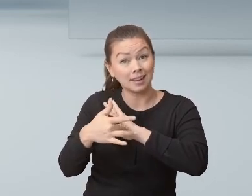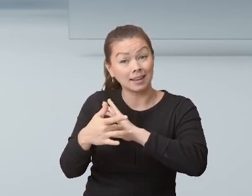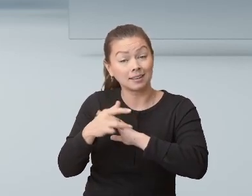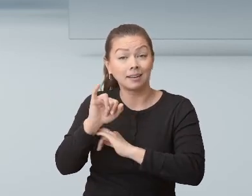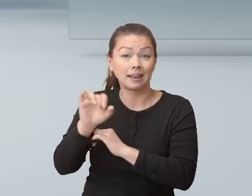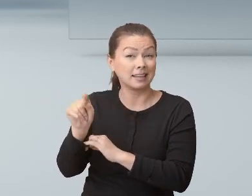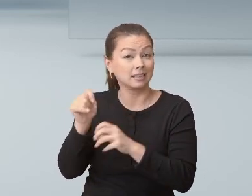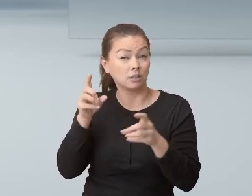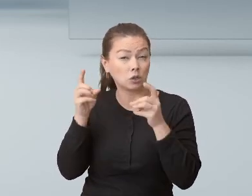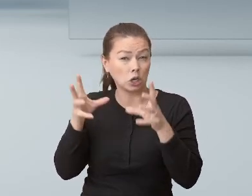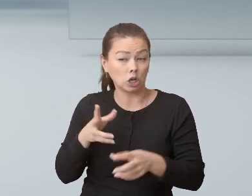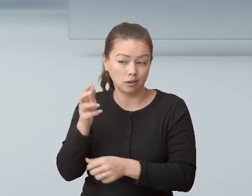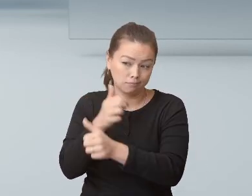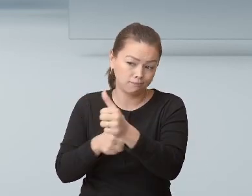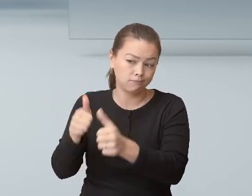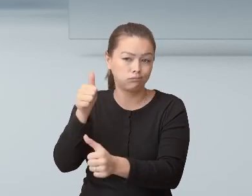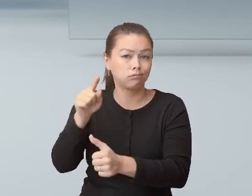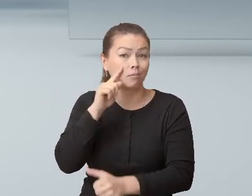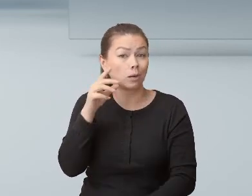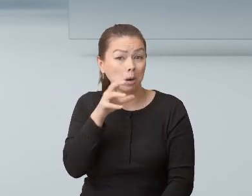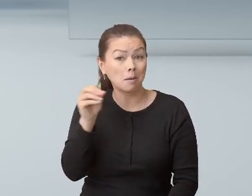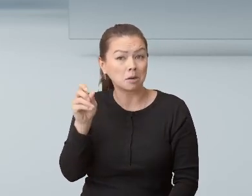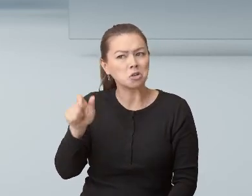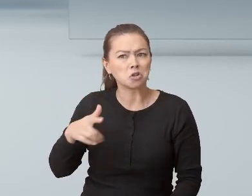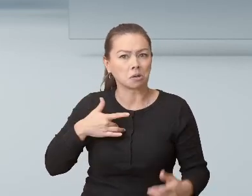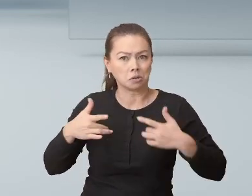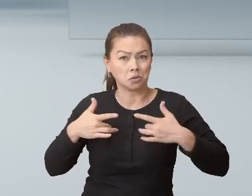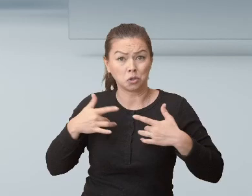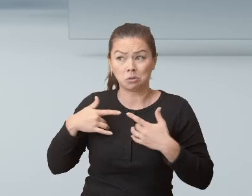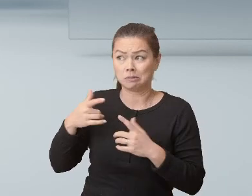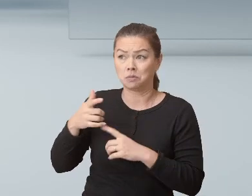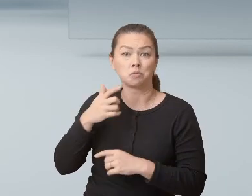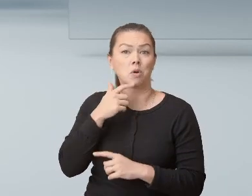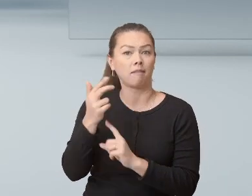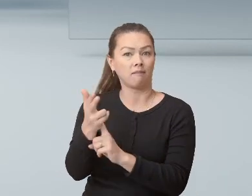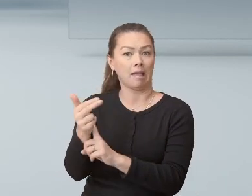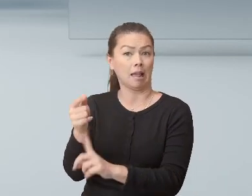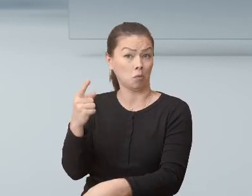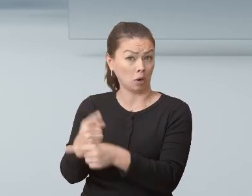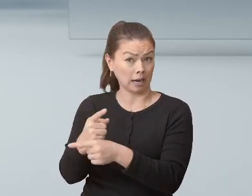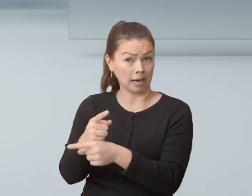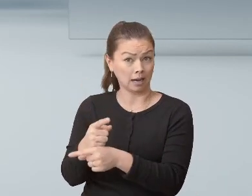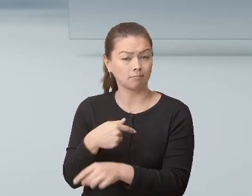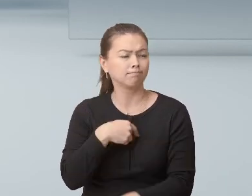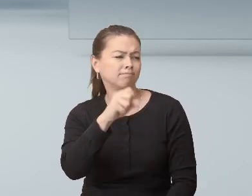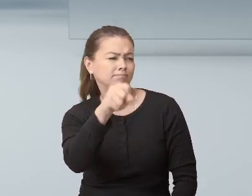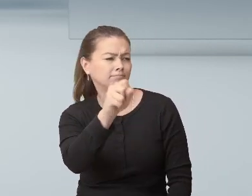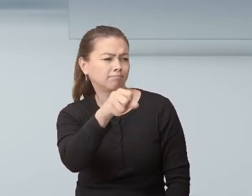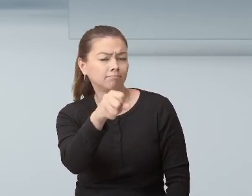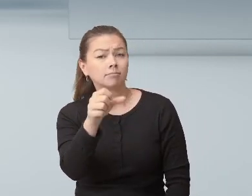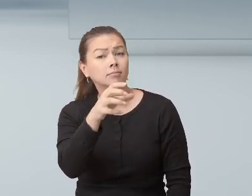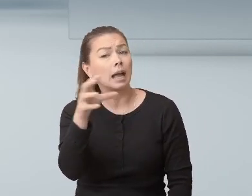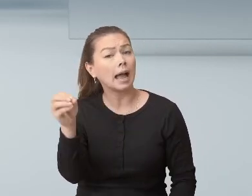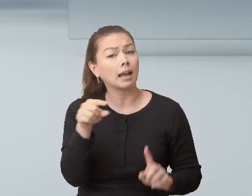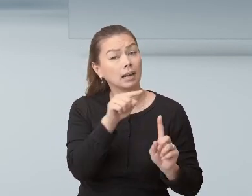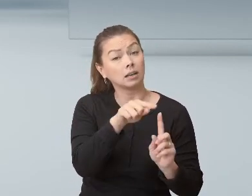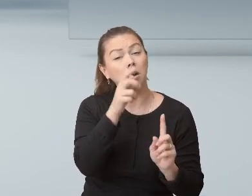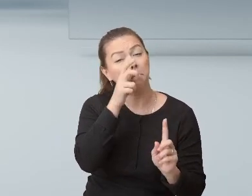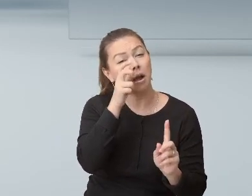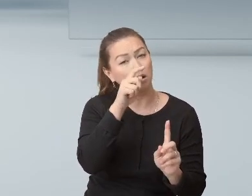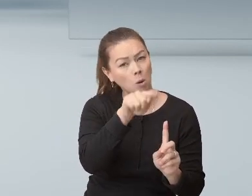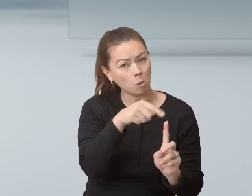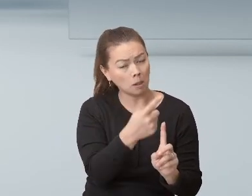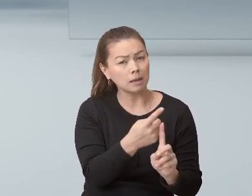mainstream support, an important thing other than just bugs and the ability to support, the note that we have on the slide about